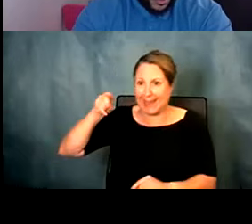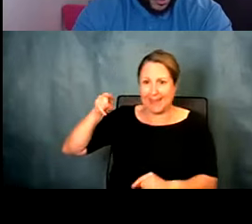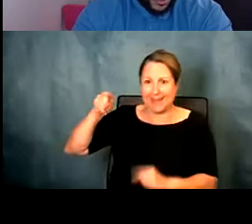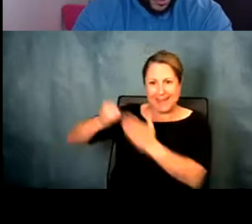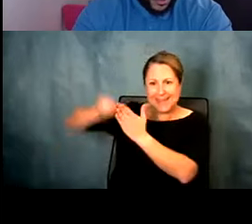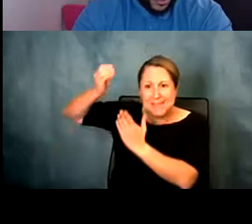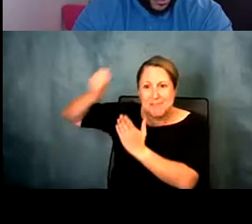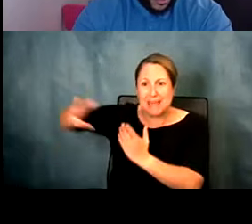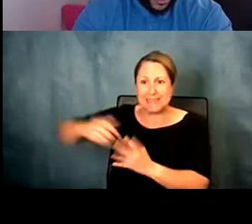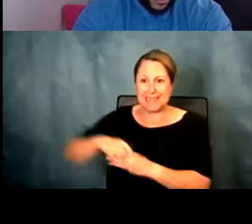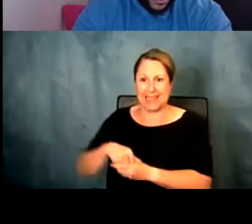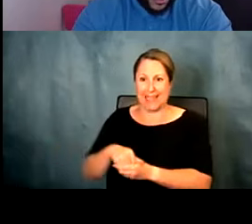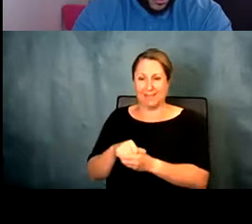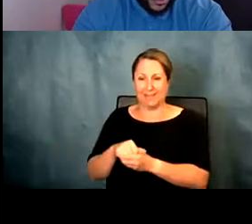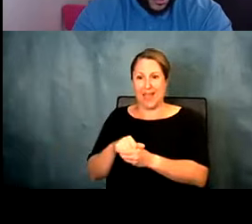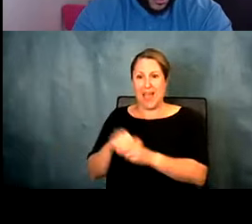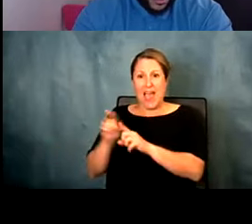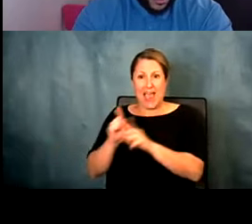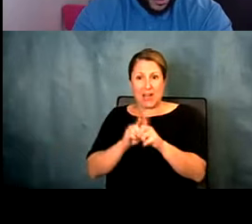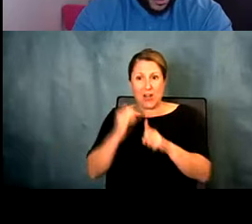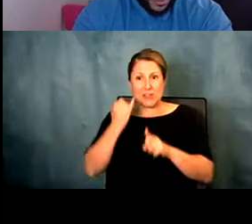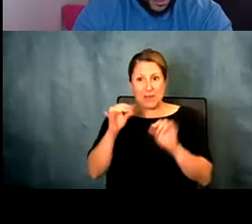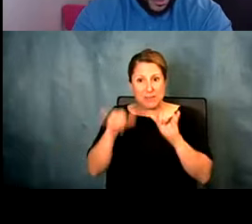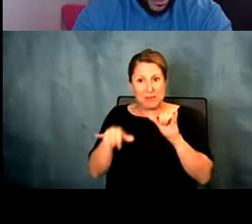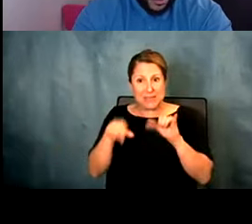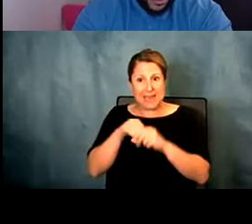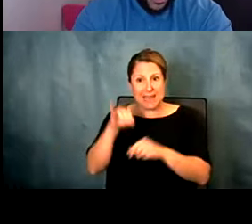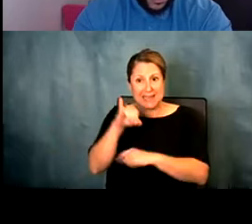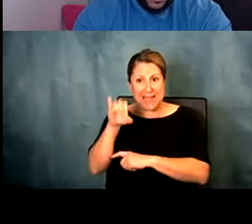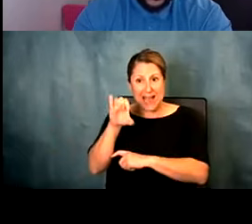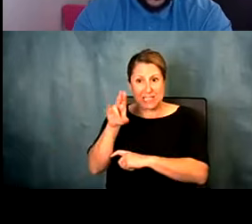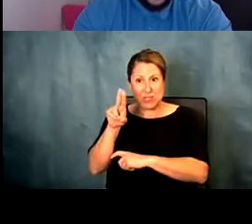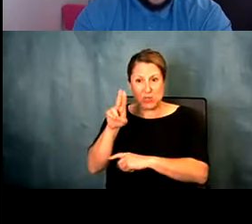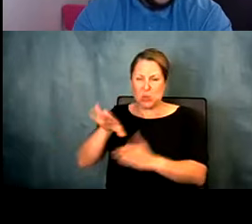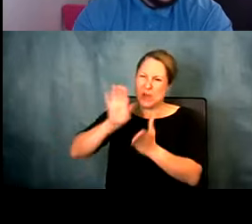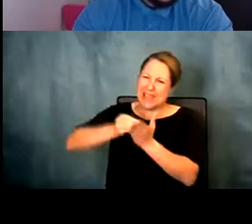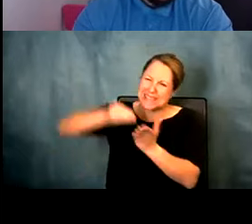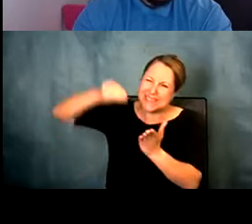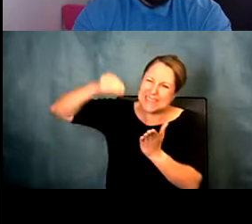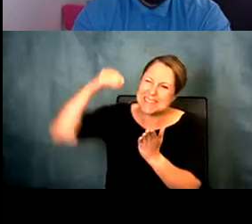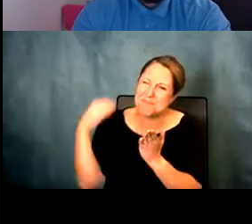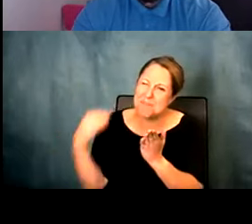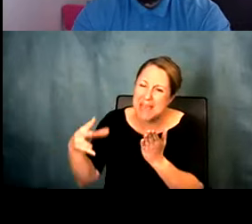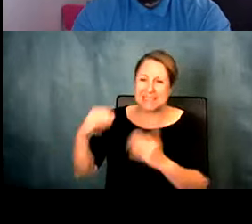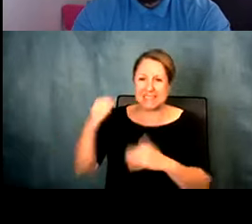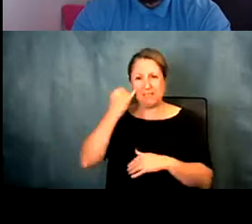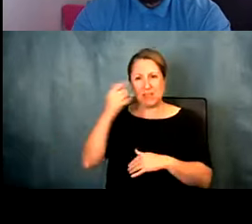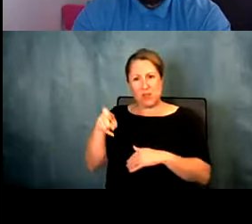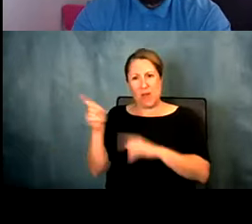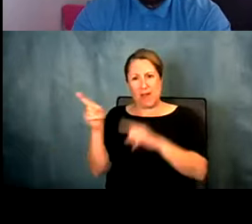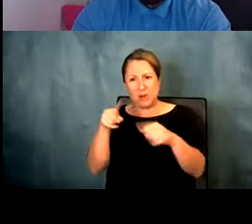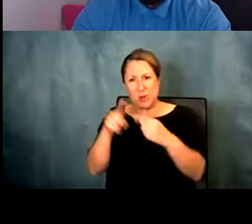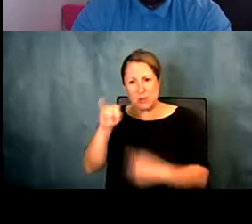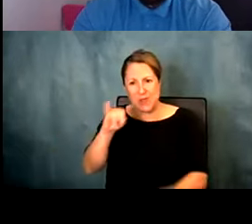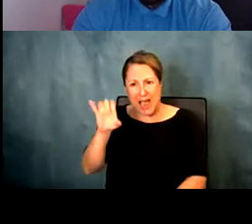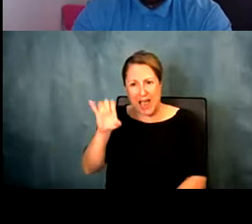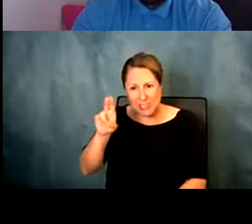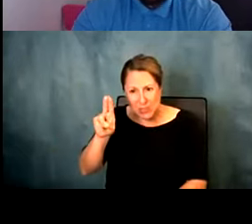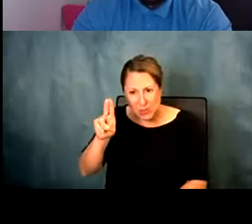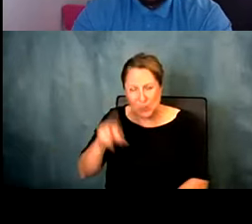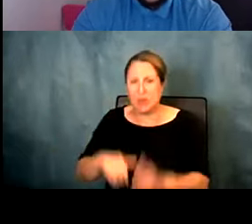truthfully, even the ICU stays, it's an astronomical cost to stay in the ICU. And most people